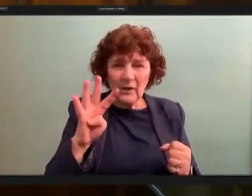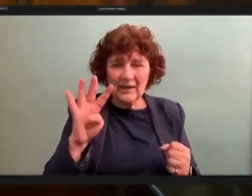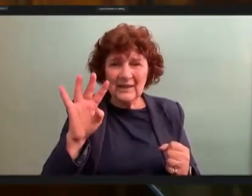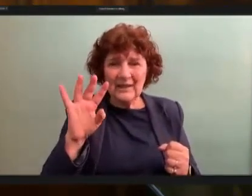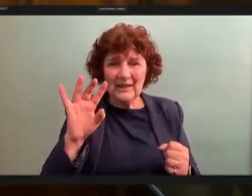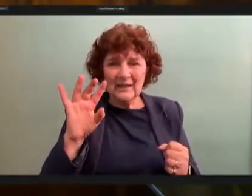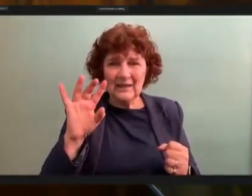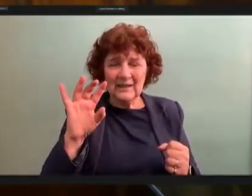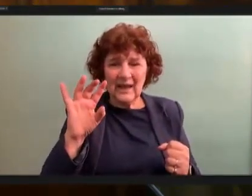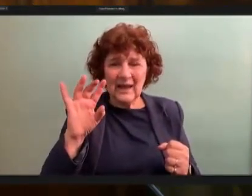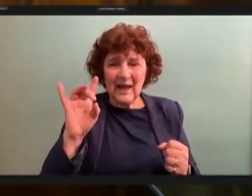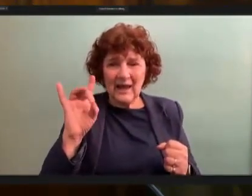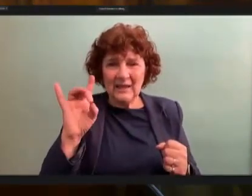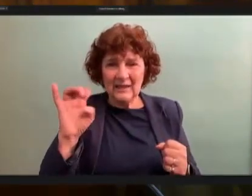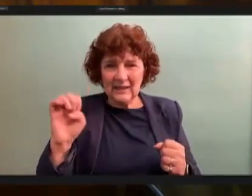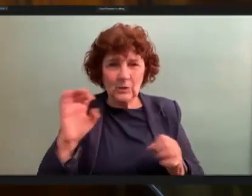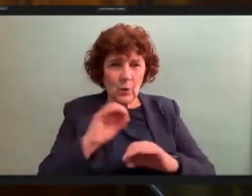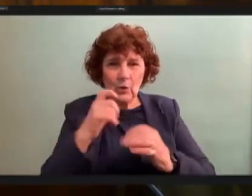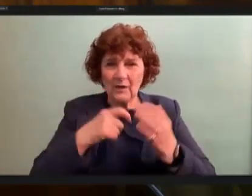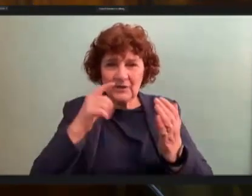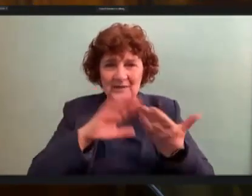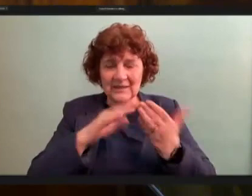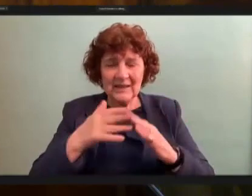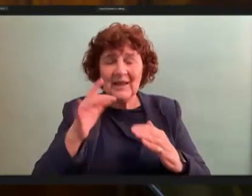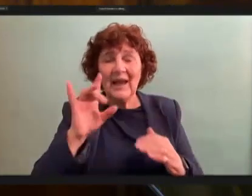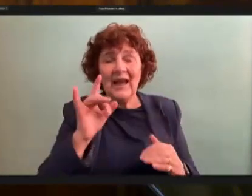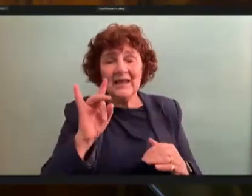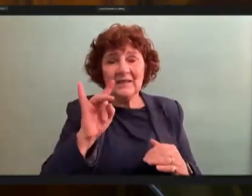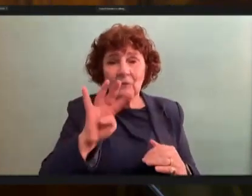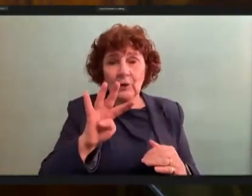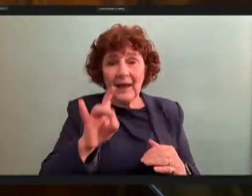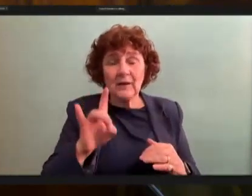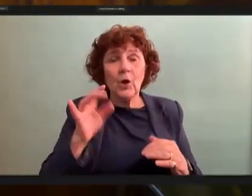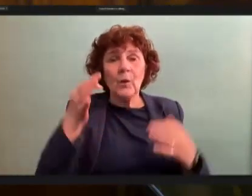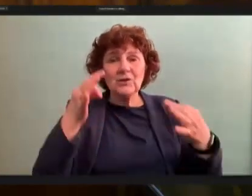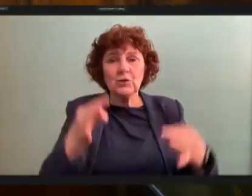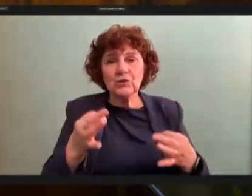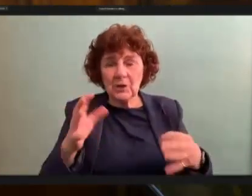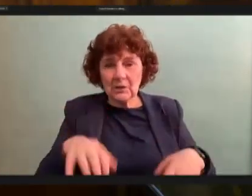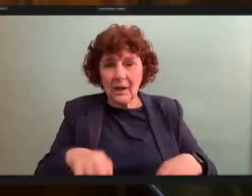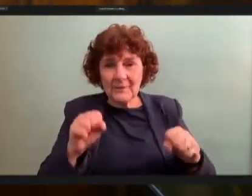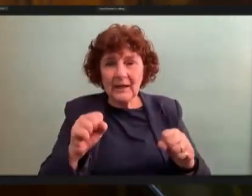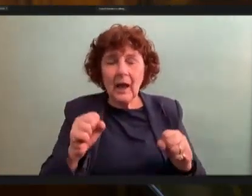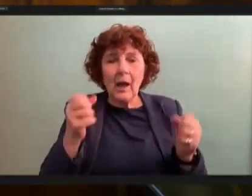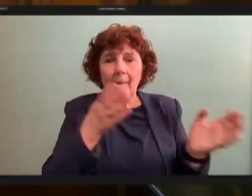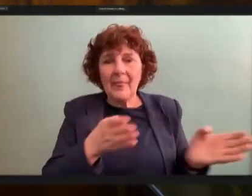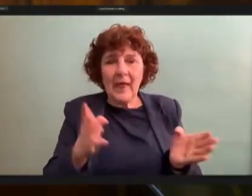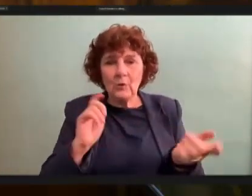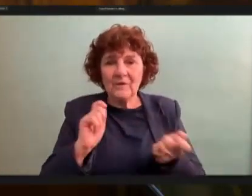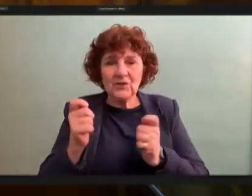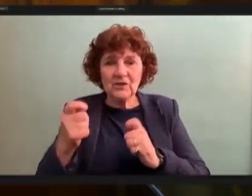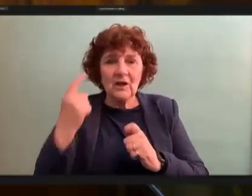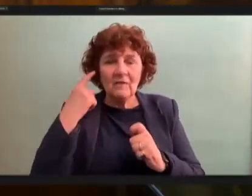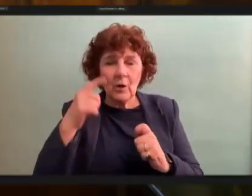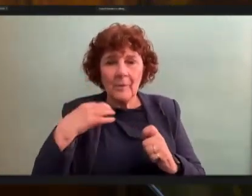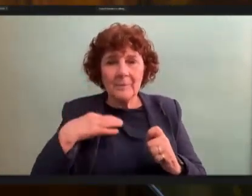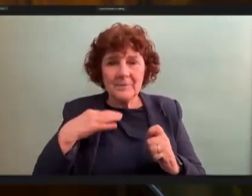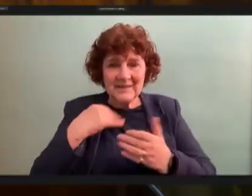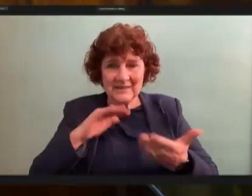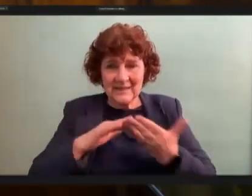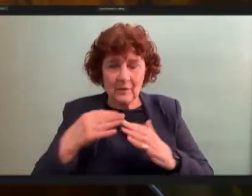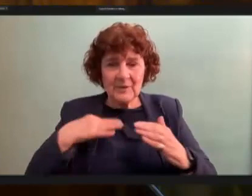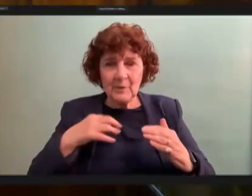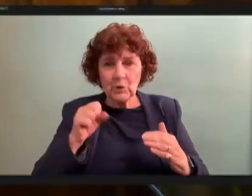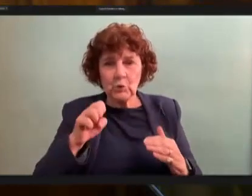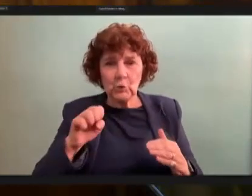Bill 1848, resolution adopting plan revision to the City of Pittsburgh's official sewage facilities plan for the University of